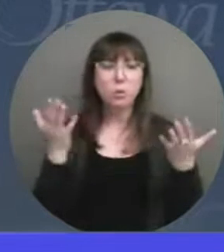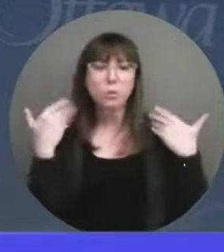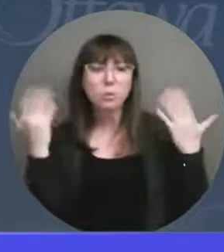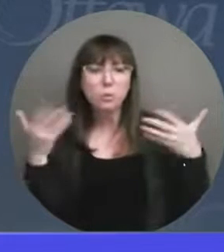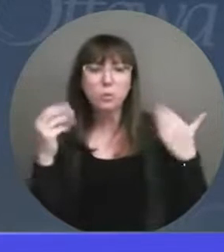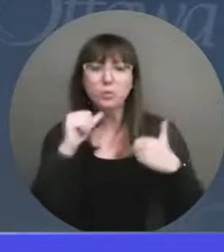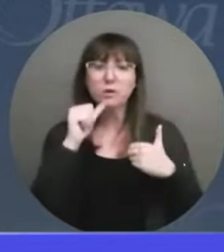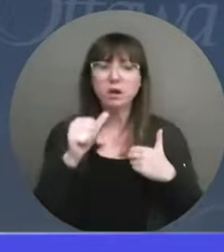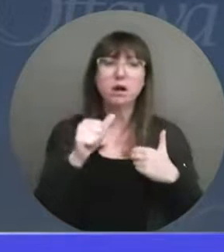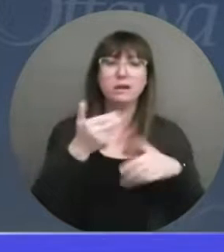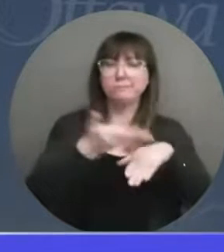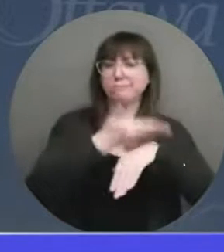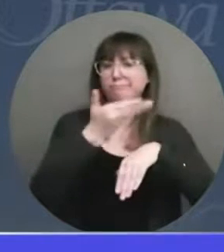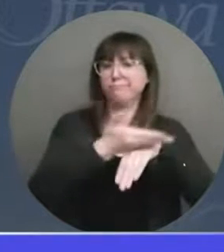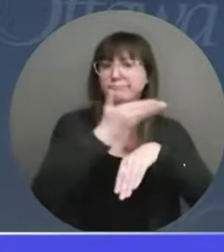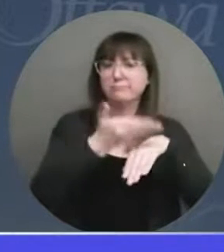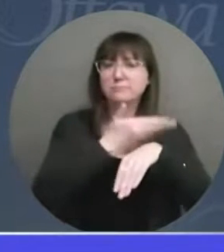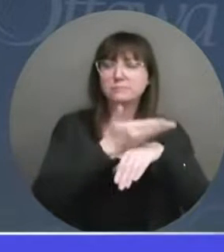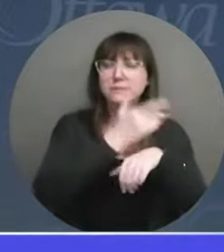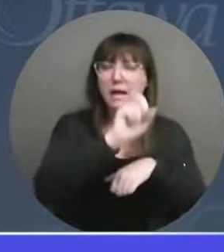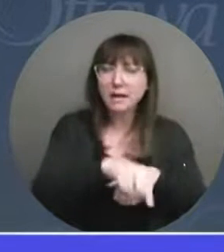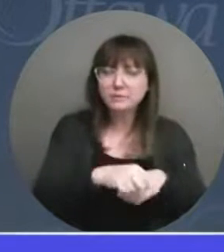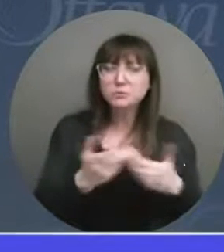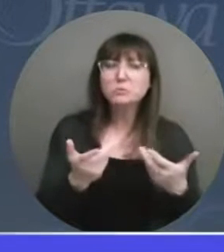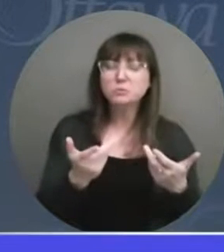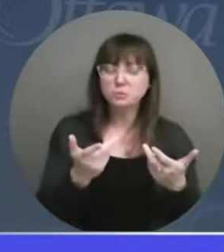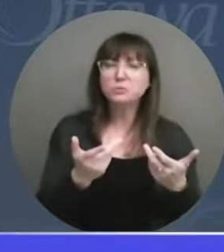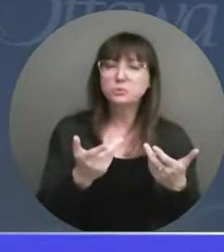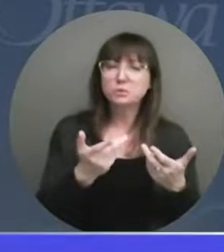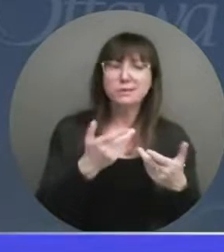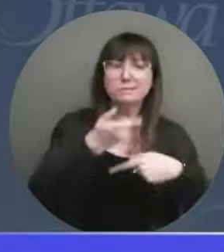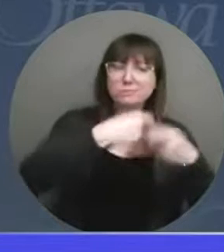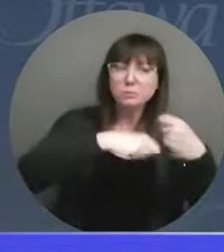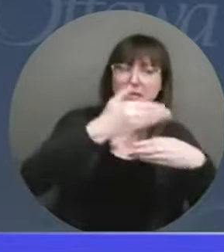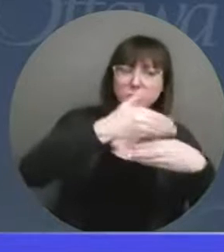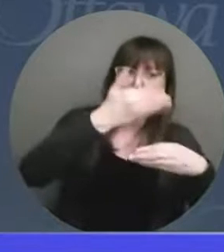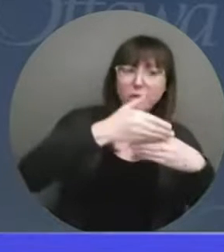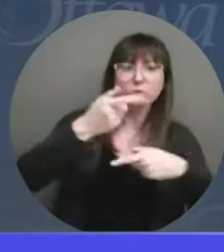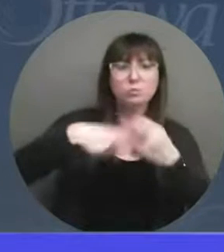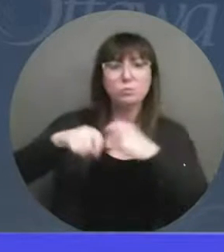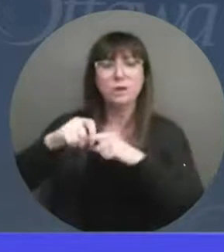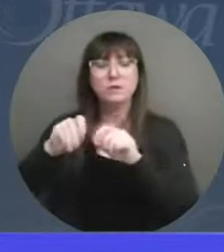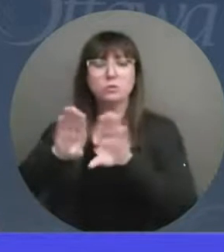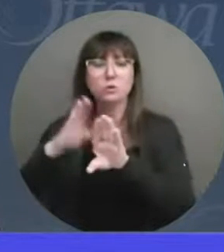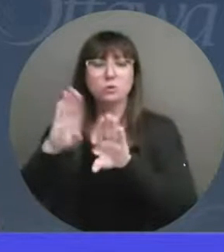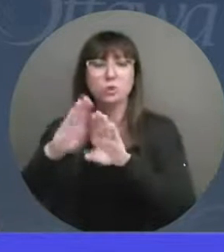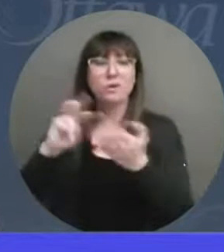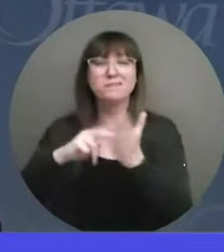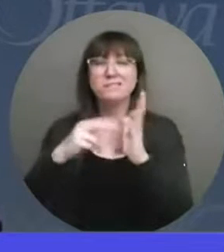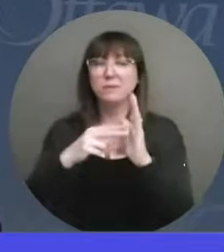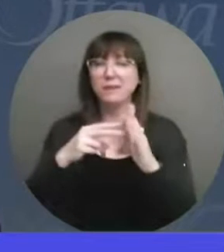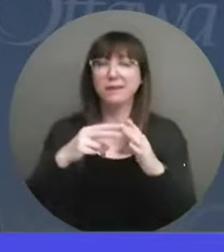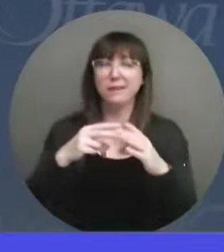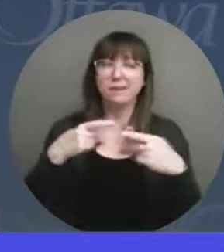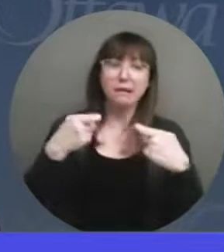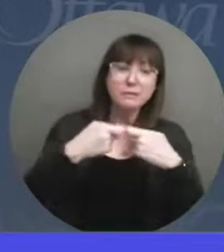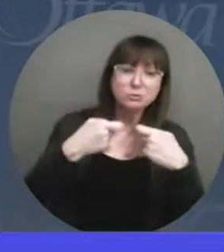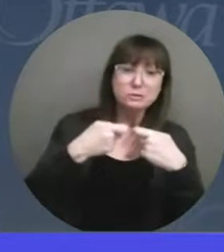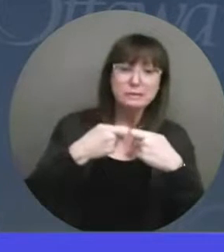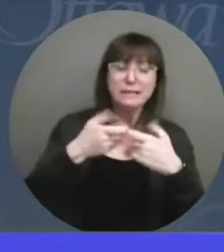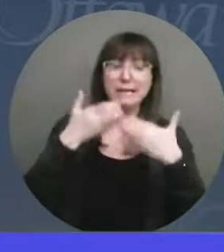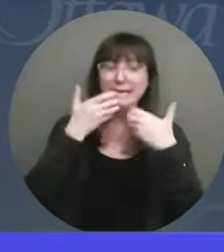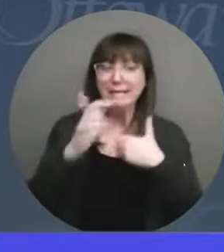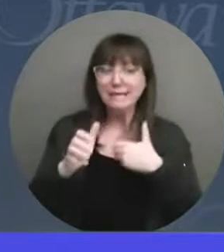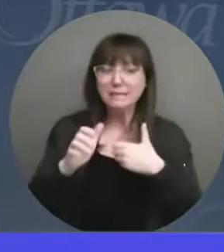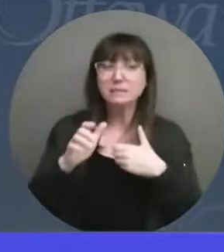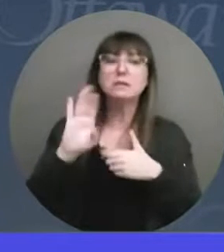weather stripping and proper windows and doors to bring their energy costs down. So there's a number of different, as you know,